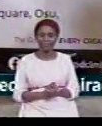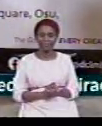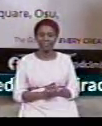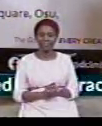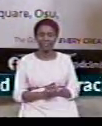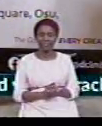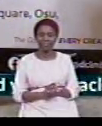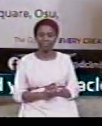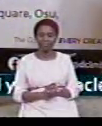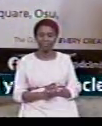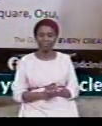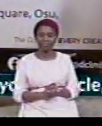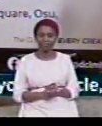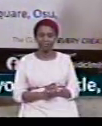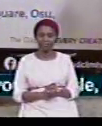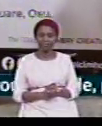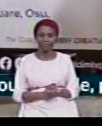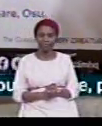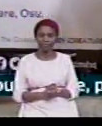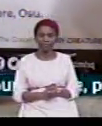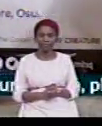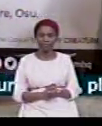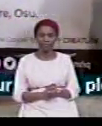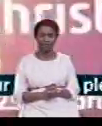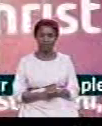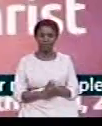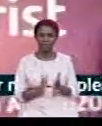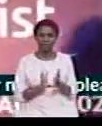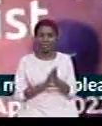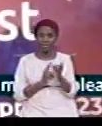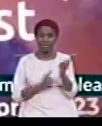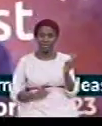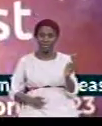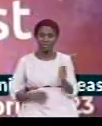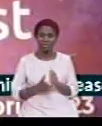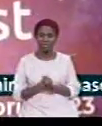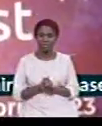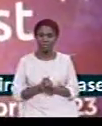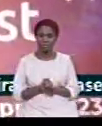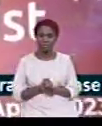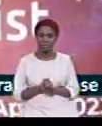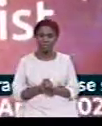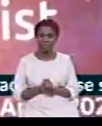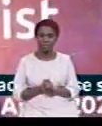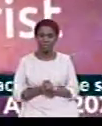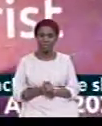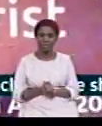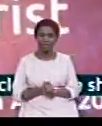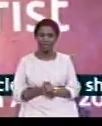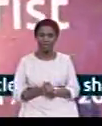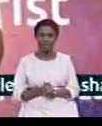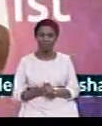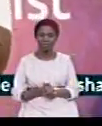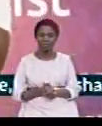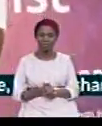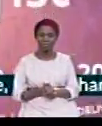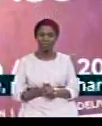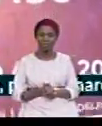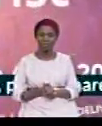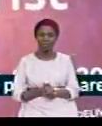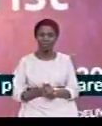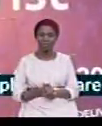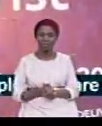Mansu Ekropong. Please speak. Praise the Lord. Minwe ano mejina ha, ya frame Joyce Asari mi free